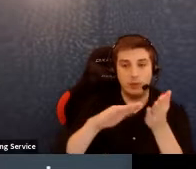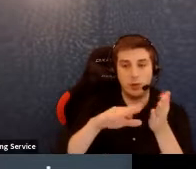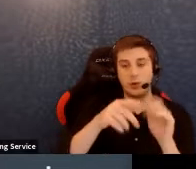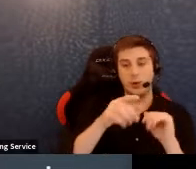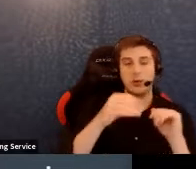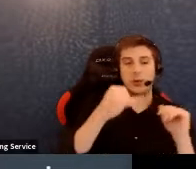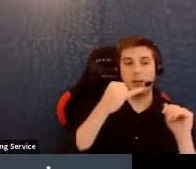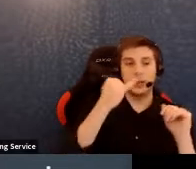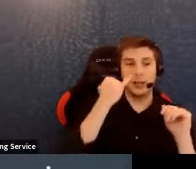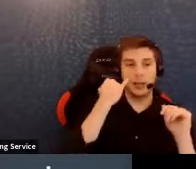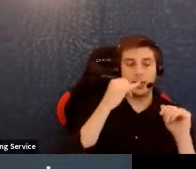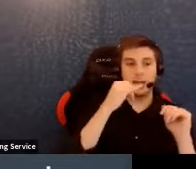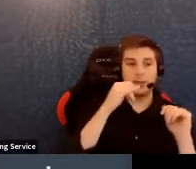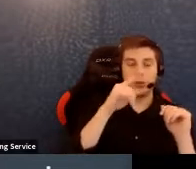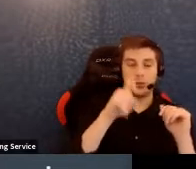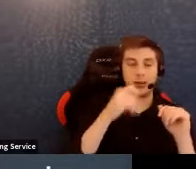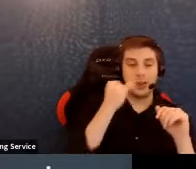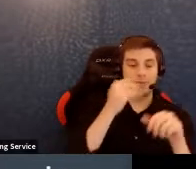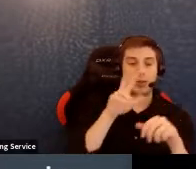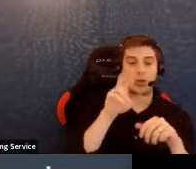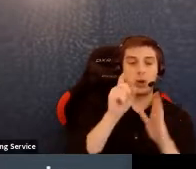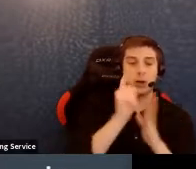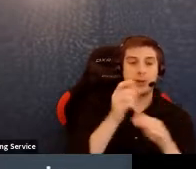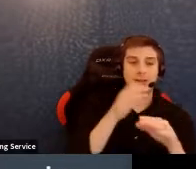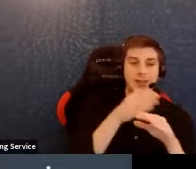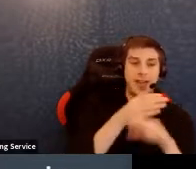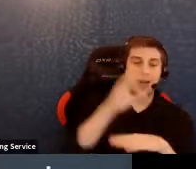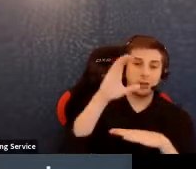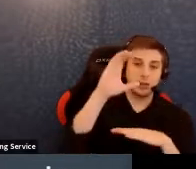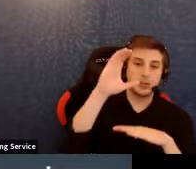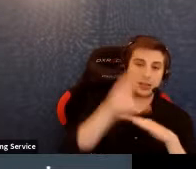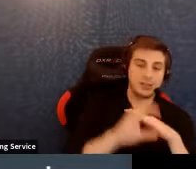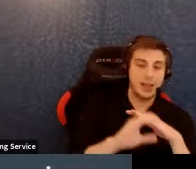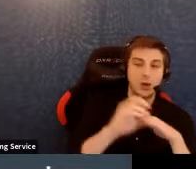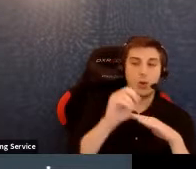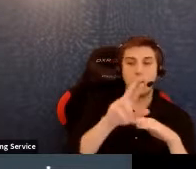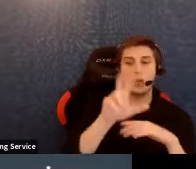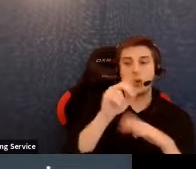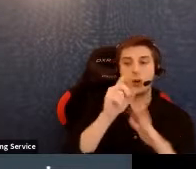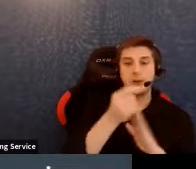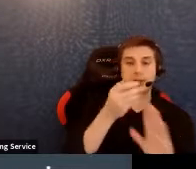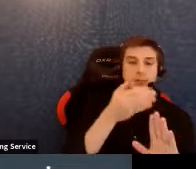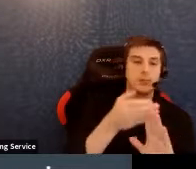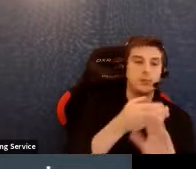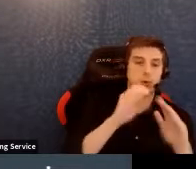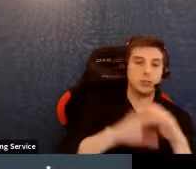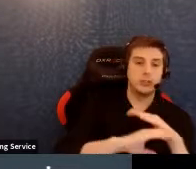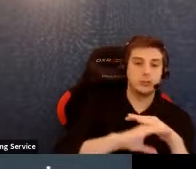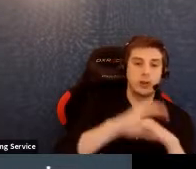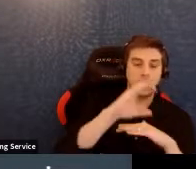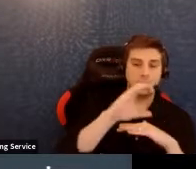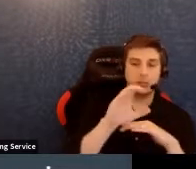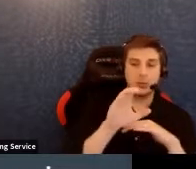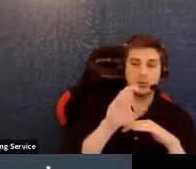want to fly 30 minutes after sunset or 30 minutes before sunrise. So civil twilight is that